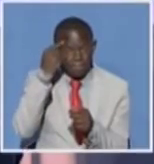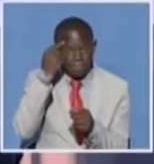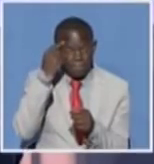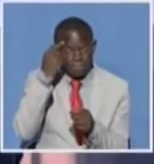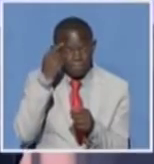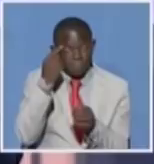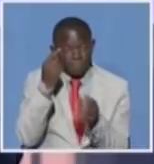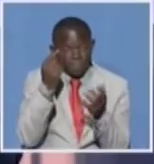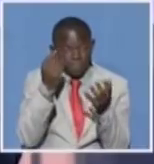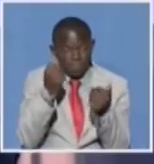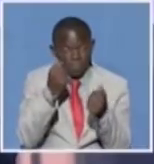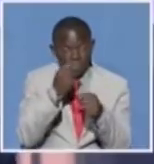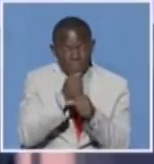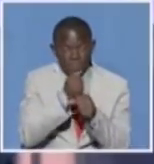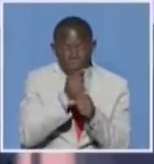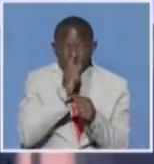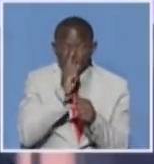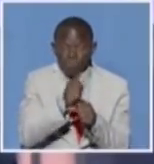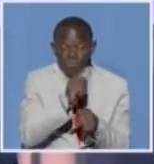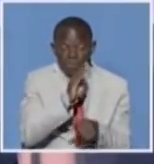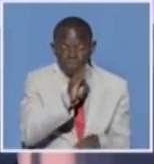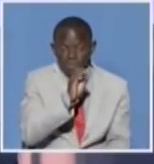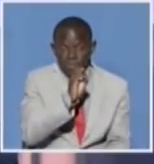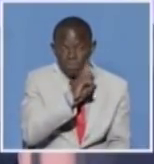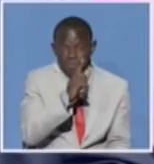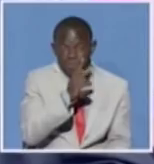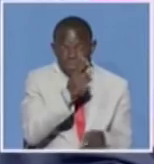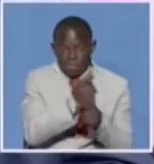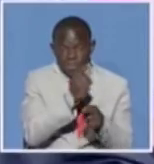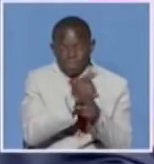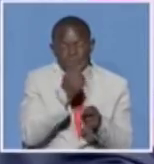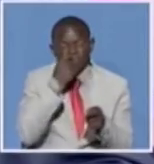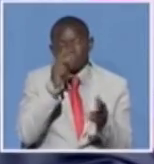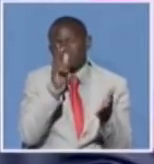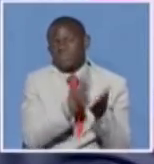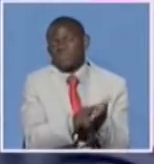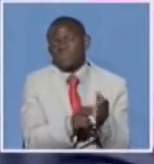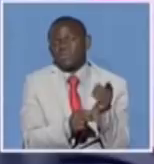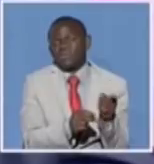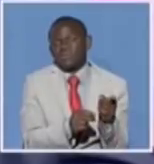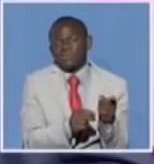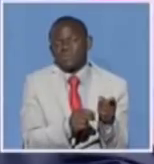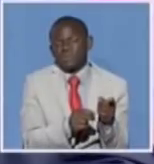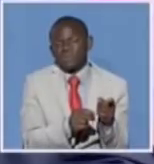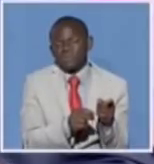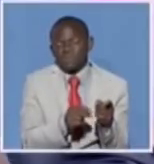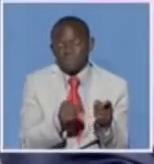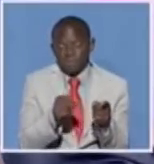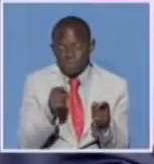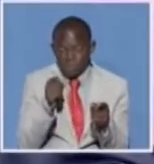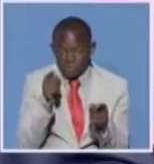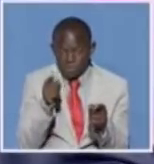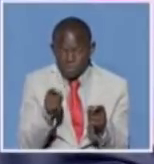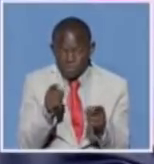ensure that the Bill of Rights was passed, so that when we are looking at education, we are dealing